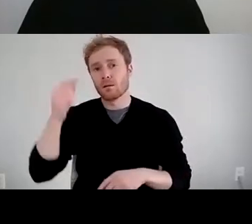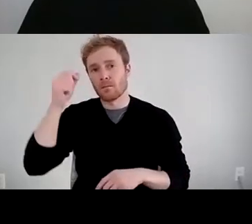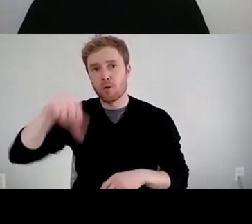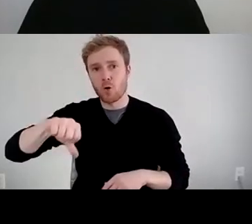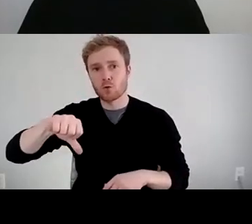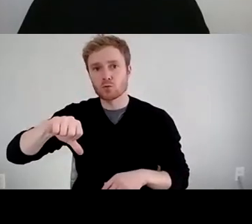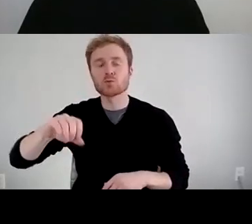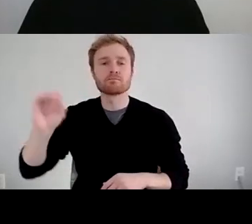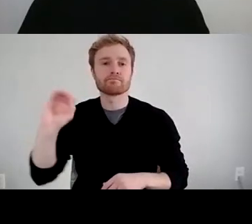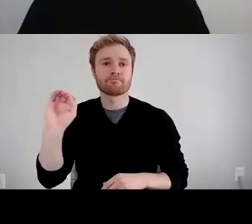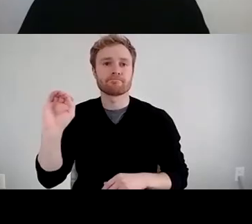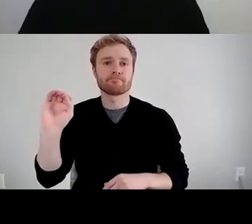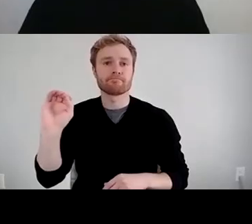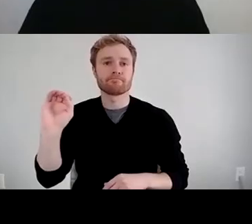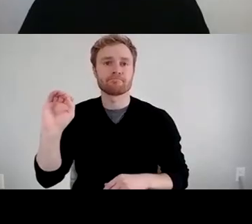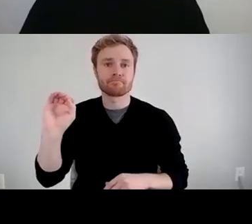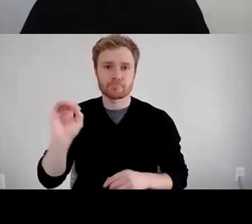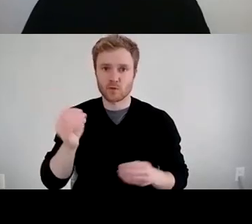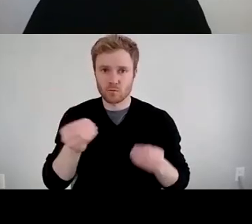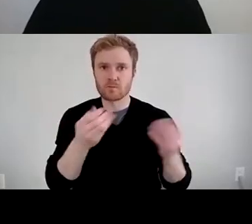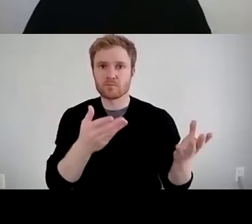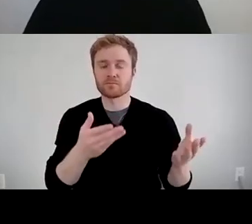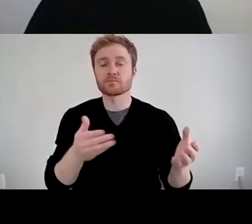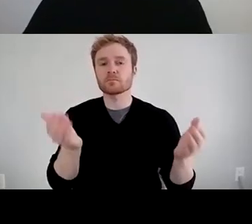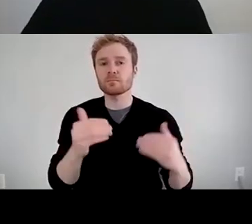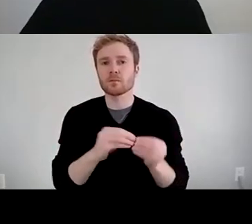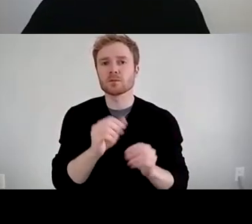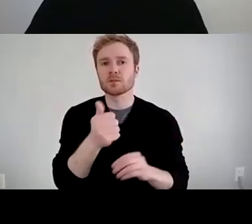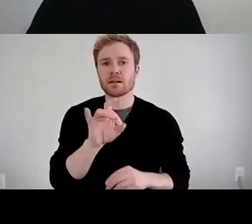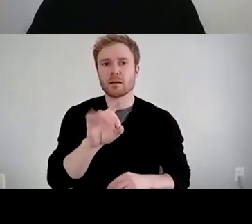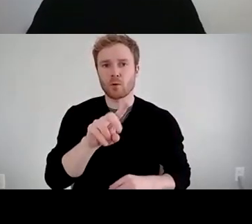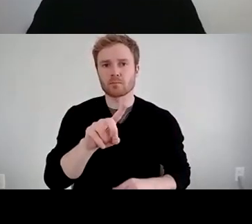it's really resident driven. That's all I'm going to say.